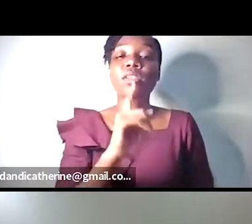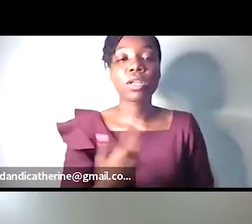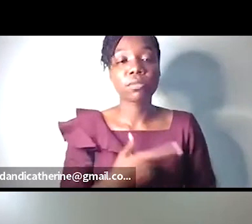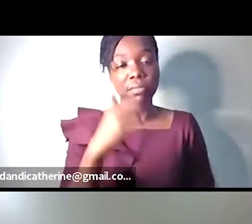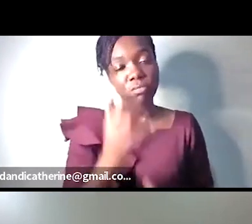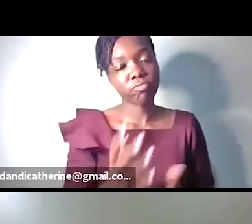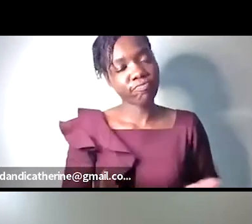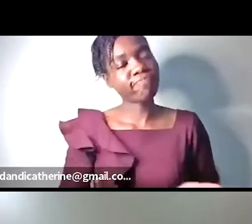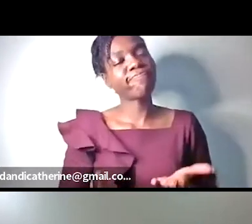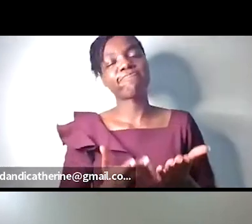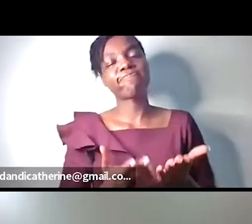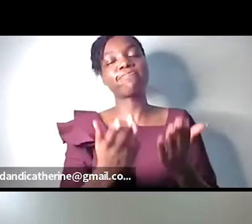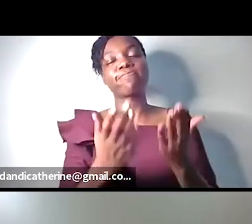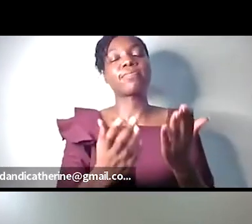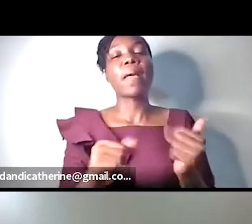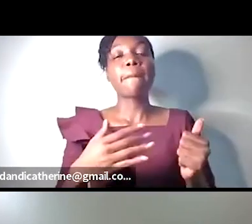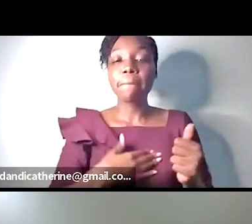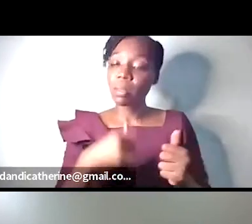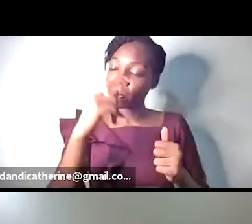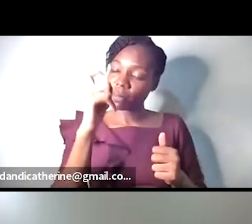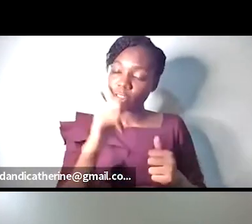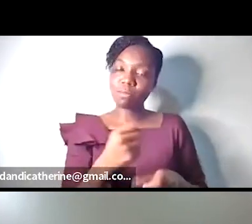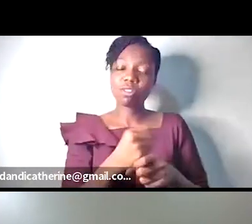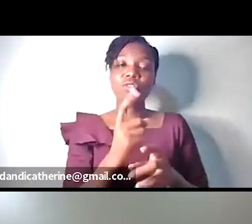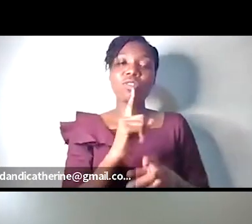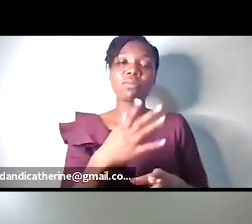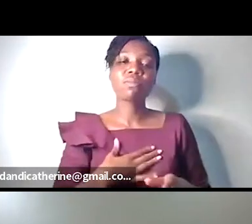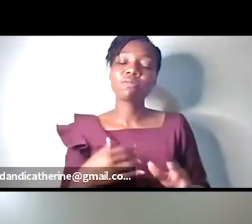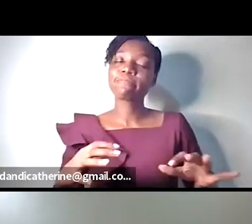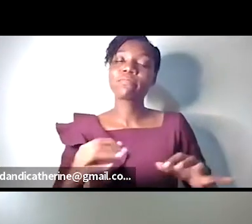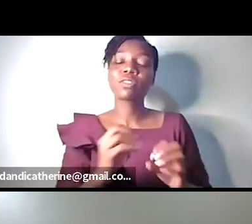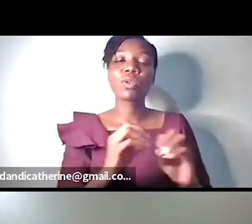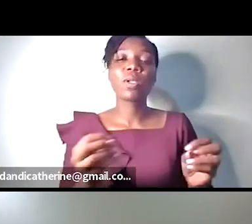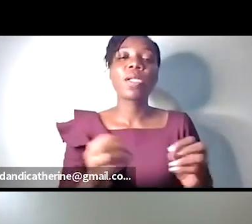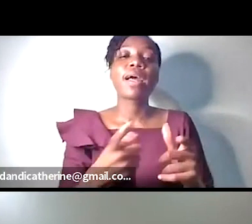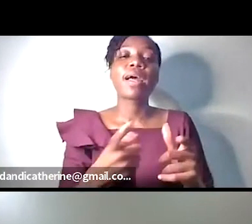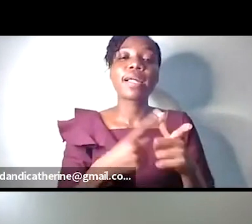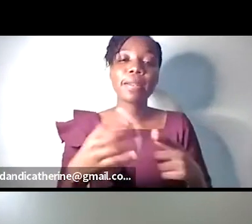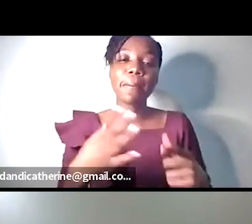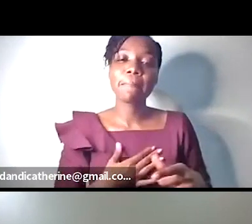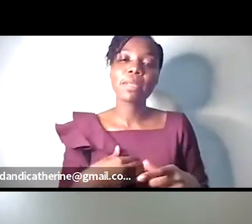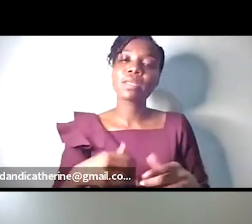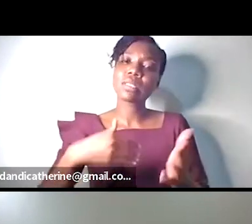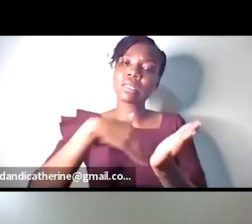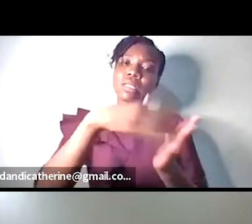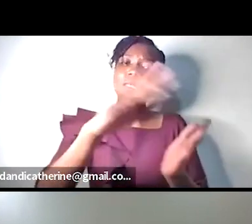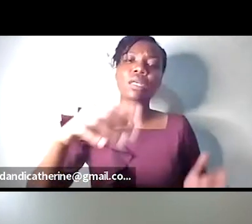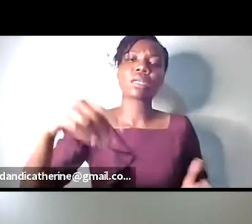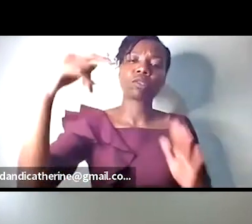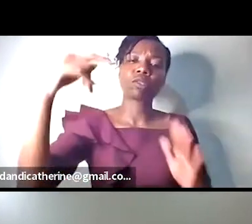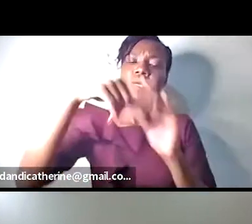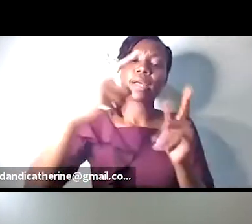I make sure I do not hold it up there. I send it down so that it can fetch more women to come and join me where I